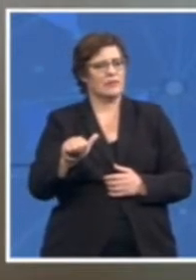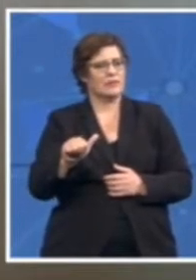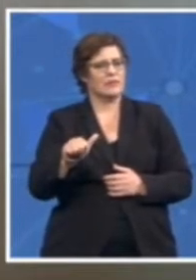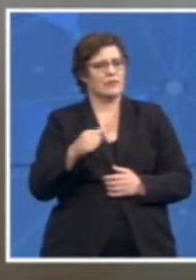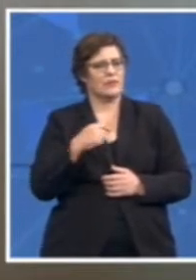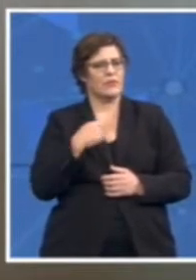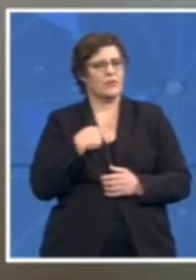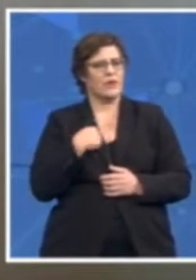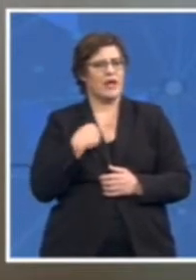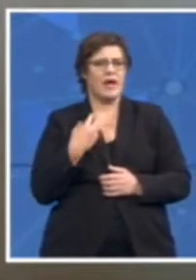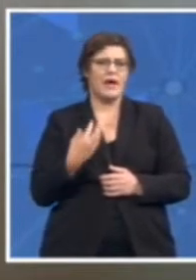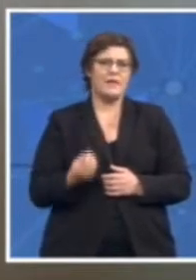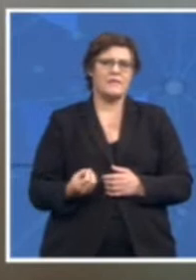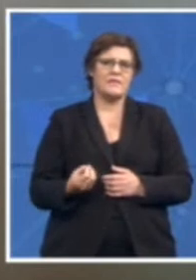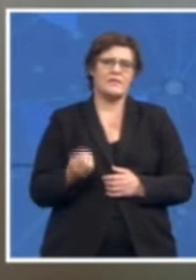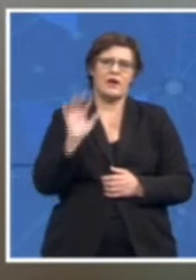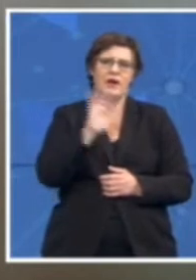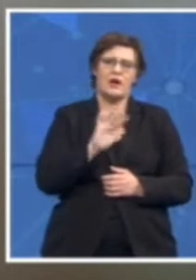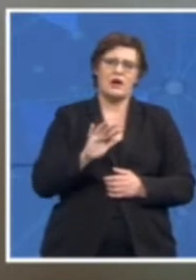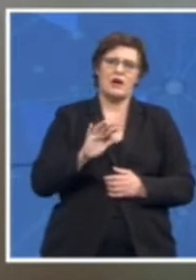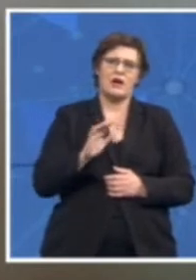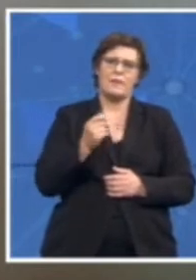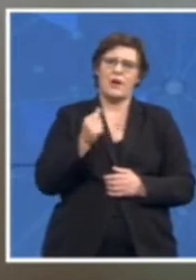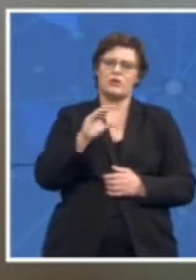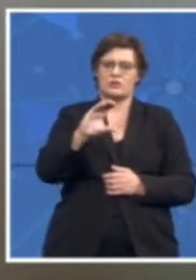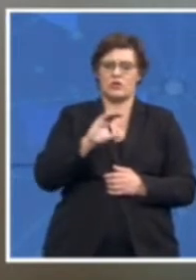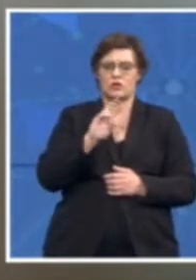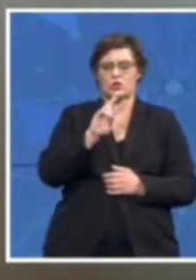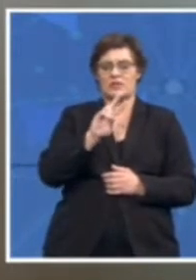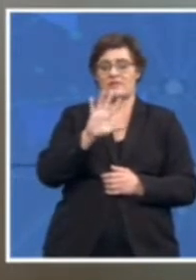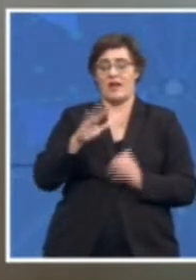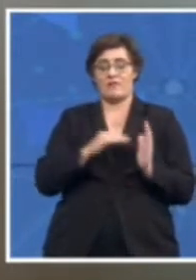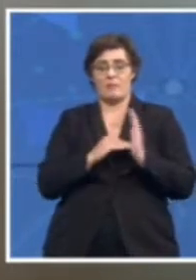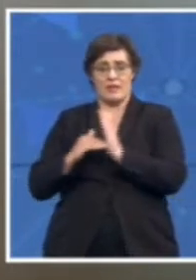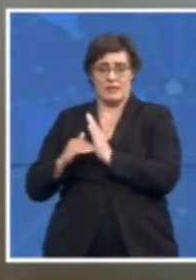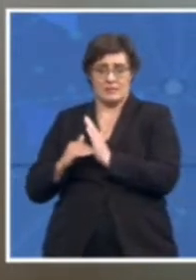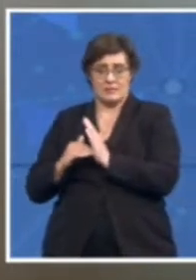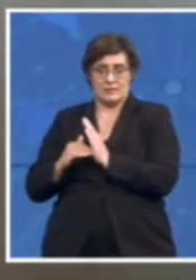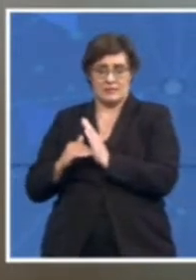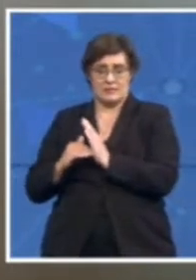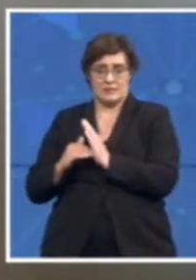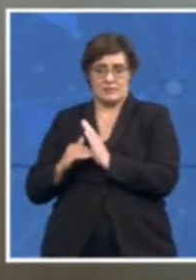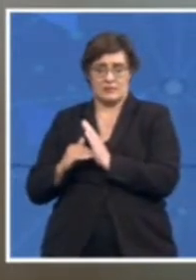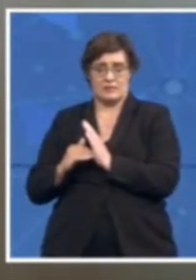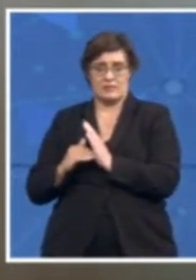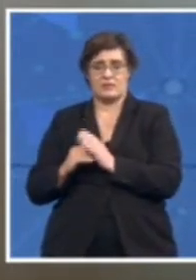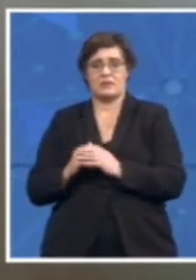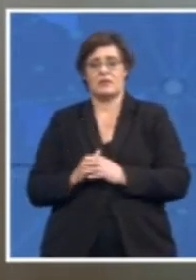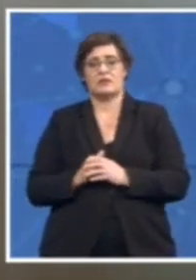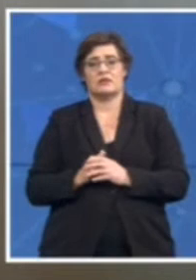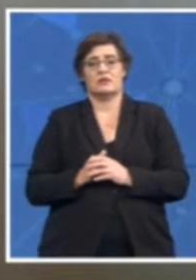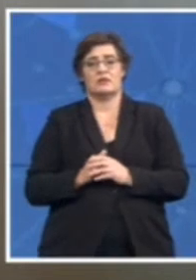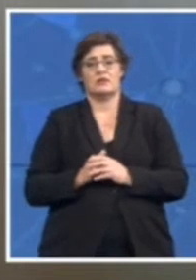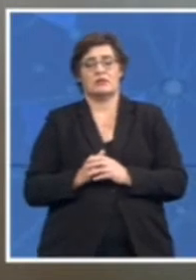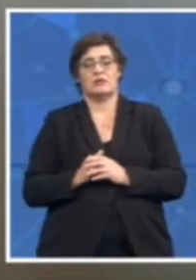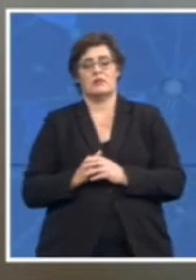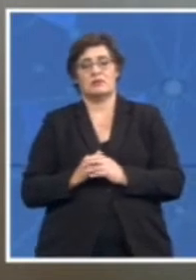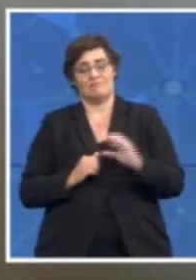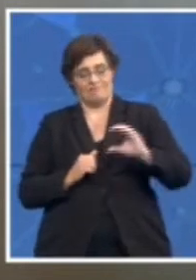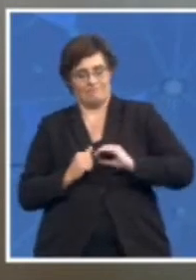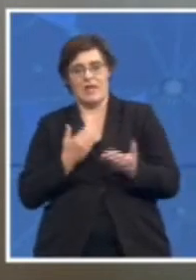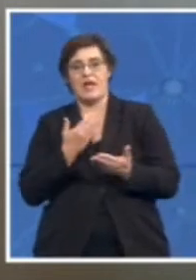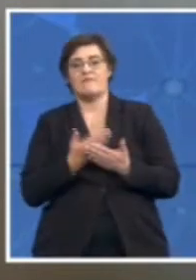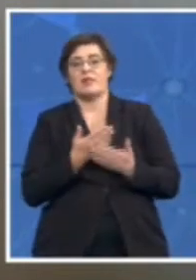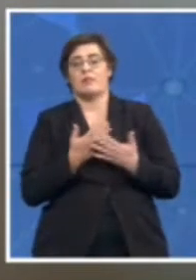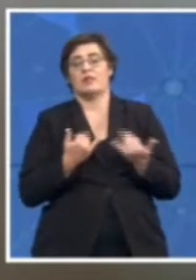of 25 million. This is what we have available right now, but there are